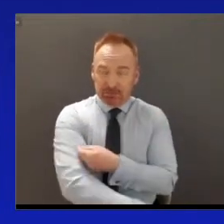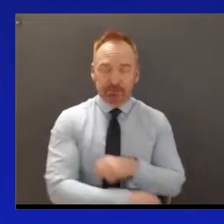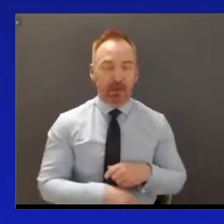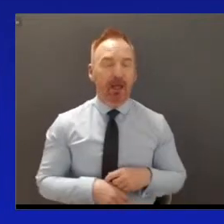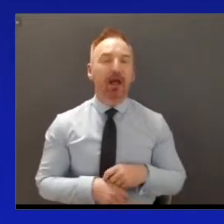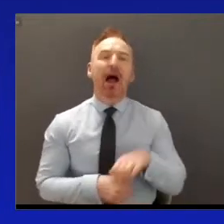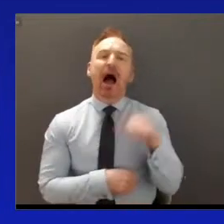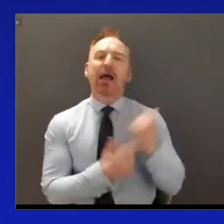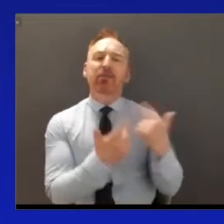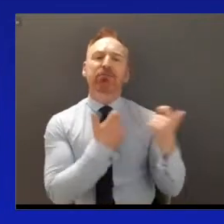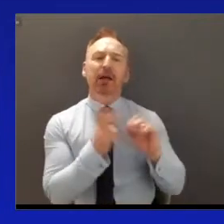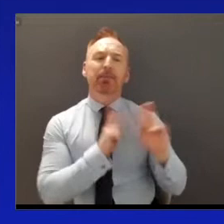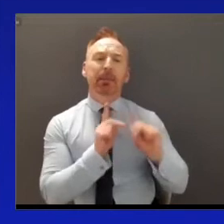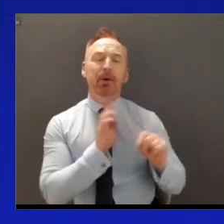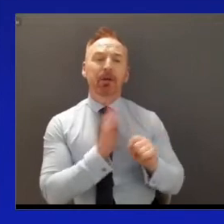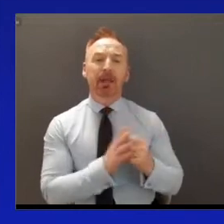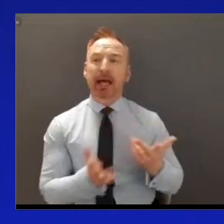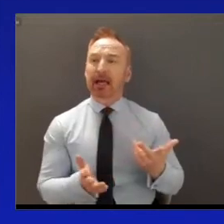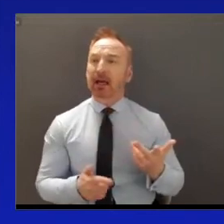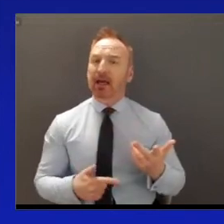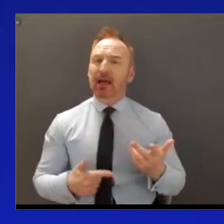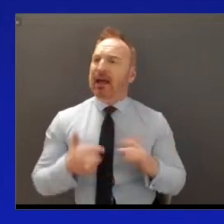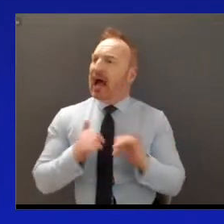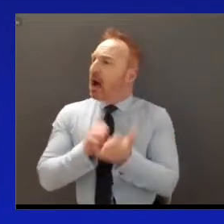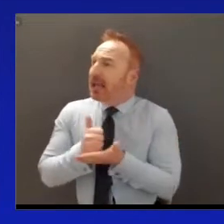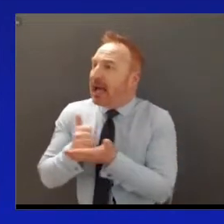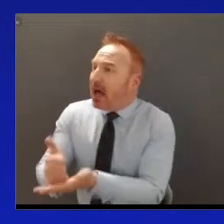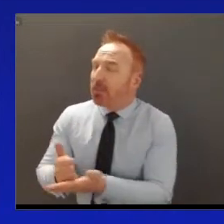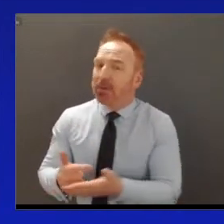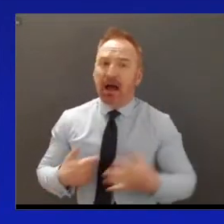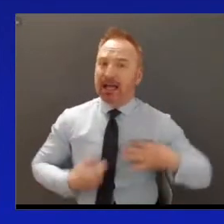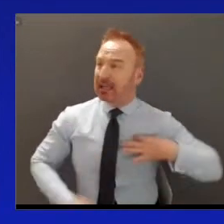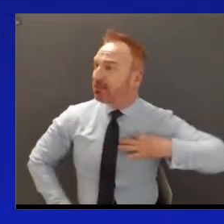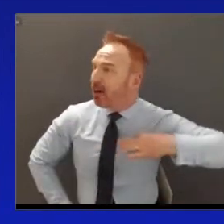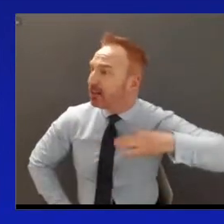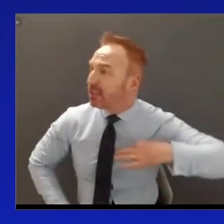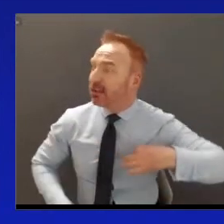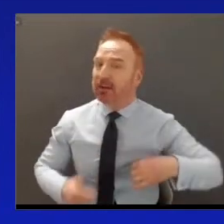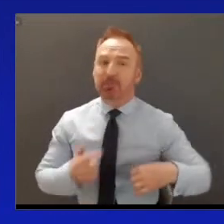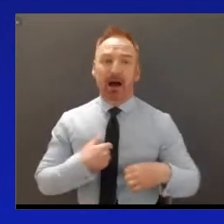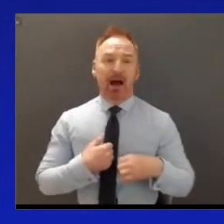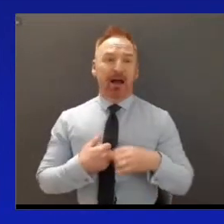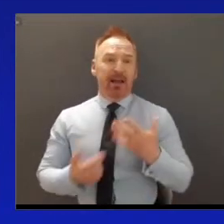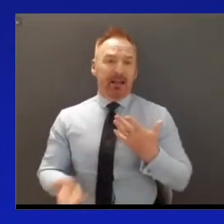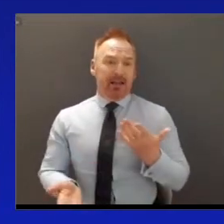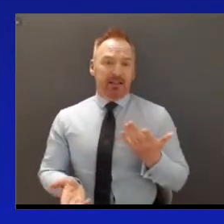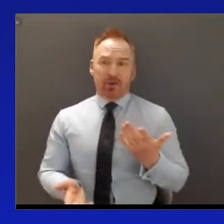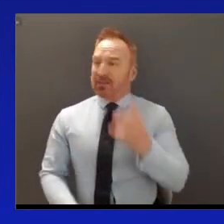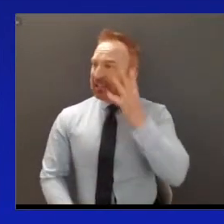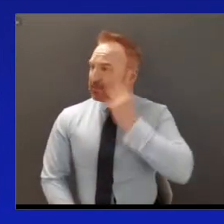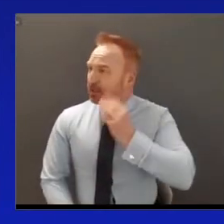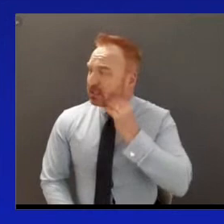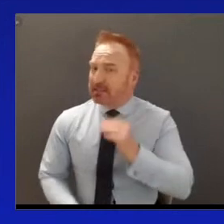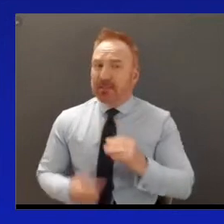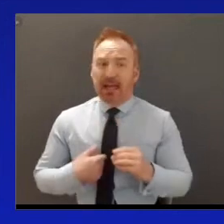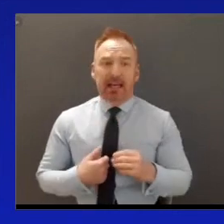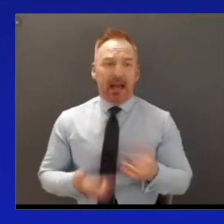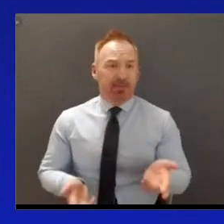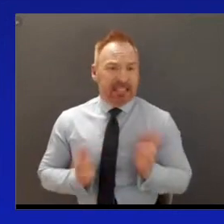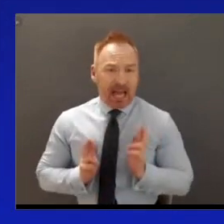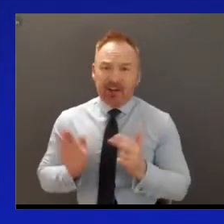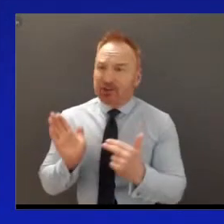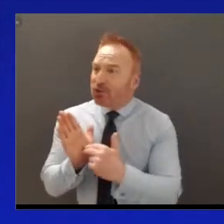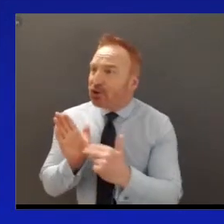want to volunteer to help, with some kind of medical background, maybe retired people. Will you be short of staff? Will that be something